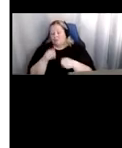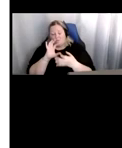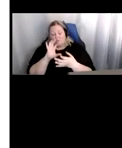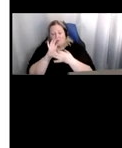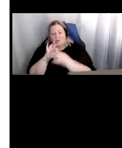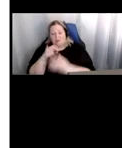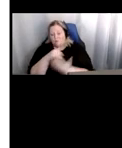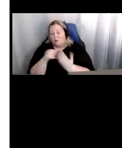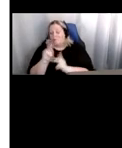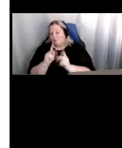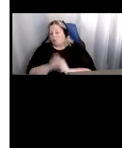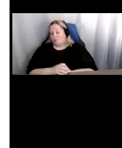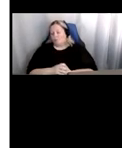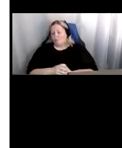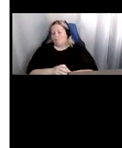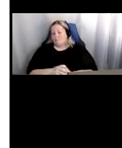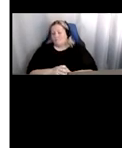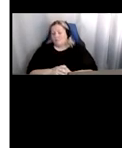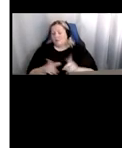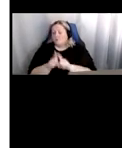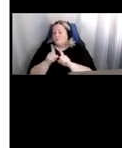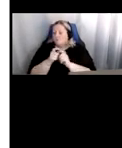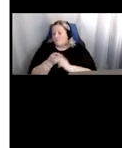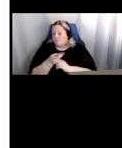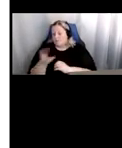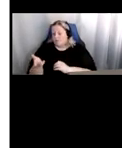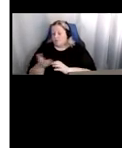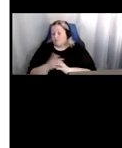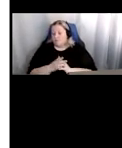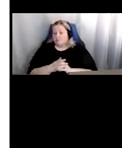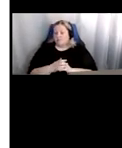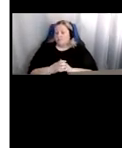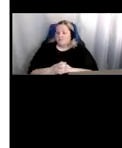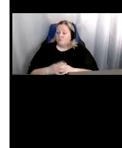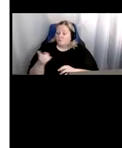world. So I also wanted to give you a couple other things. If you are someone that is